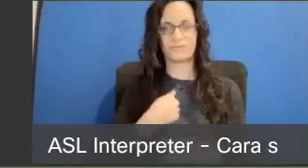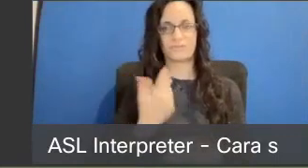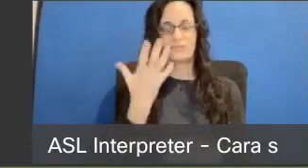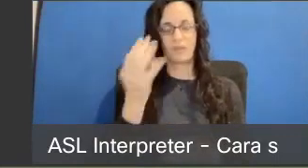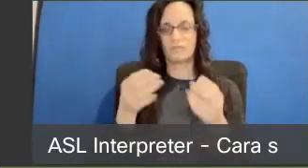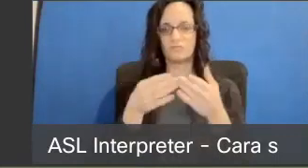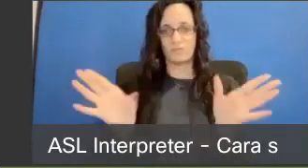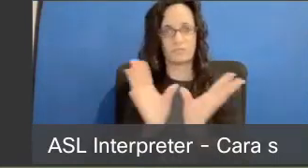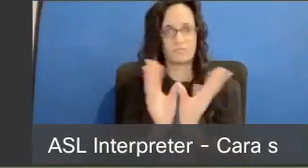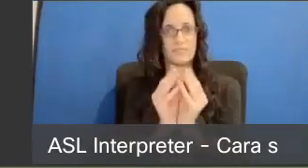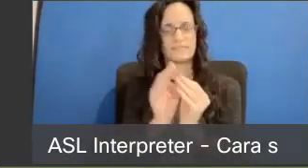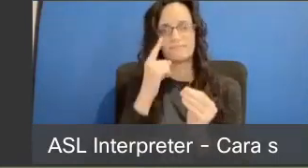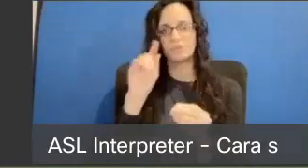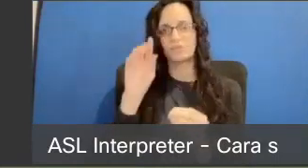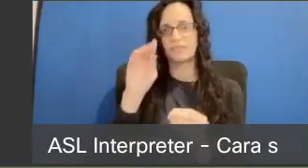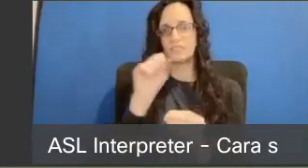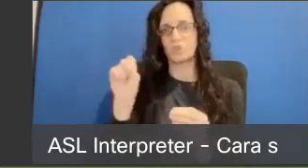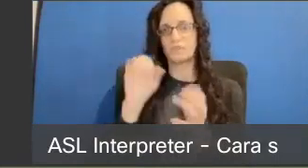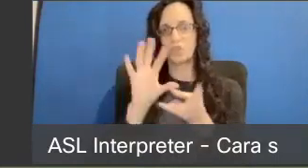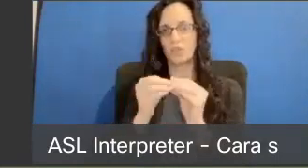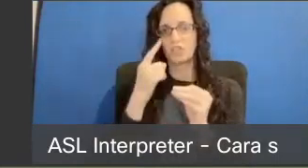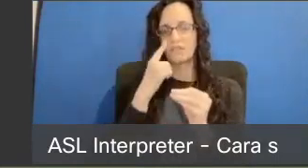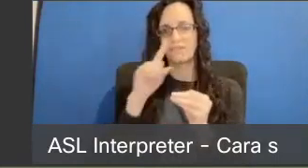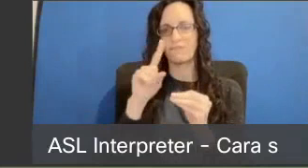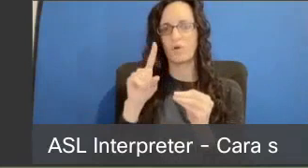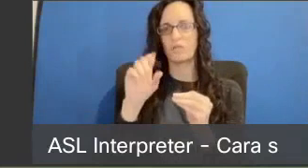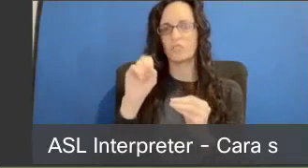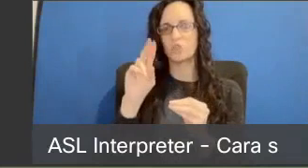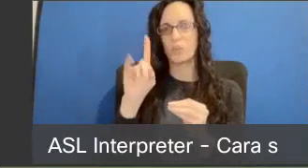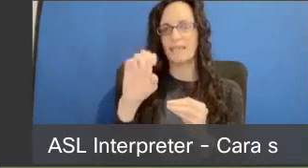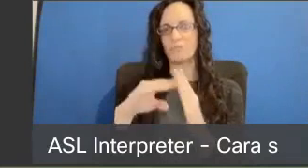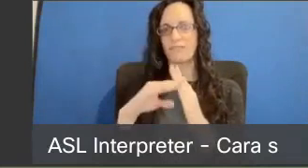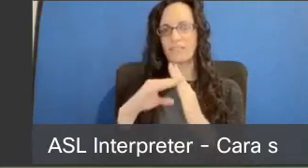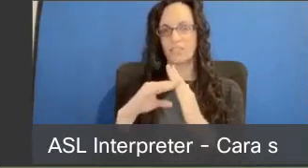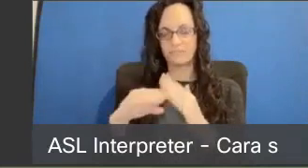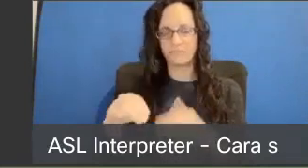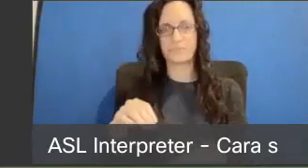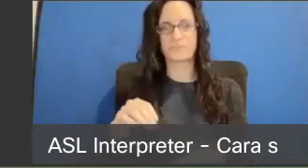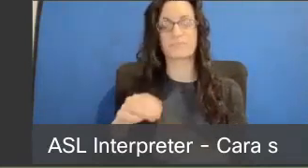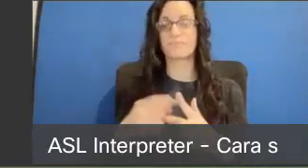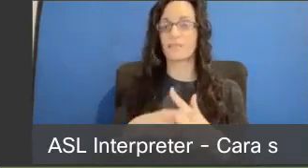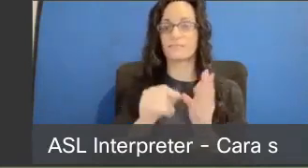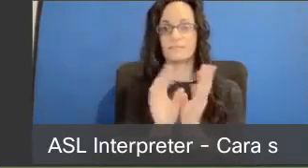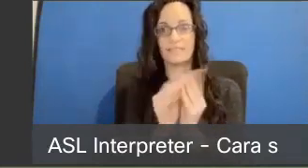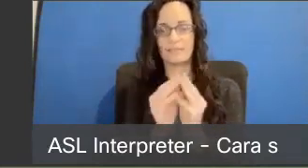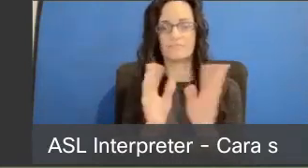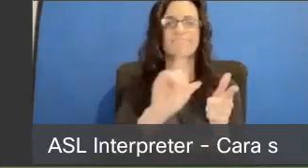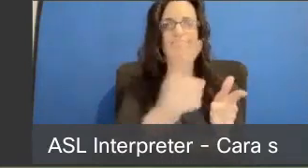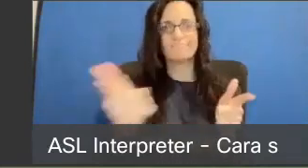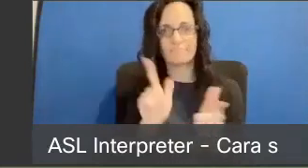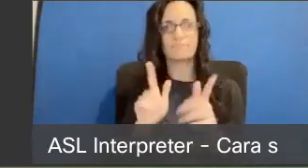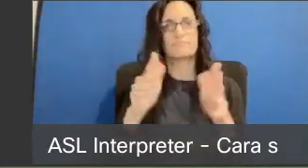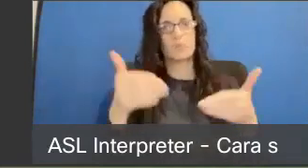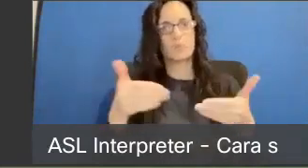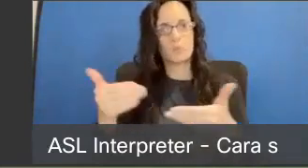meeting of the Massachusetts Coalition for Suicide Prevention. And at the beginning of the meeting, we'll all go around the room introducing